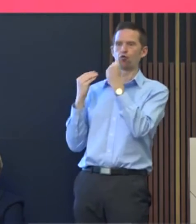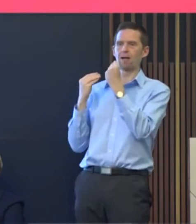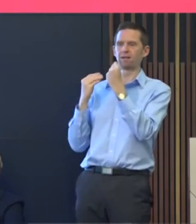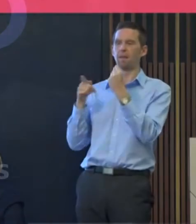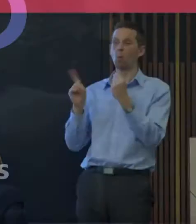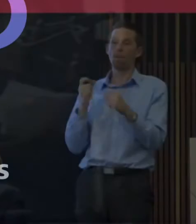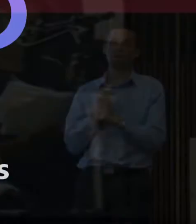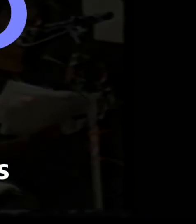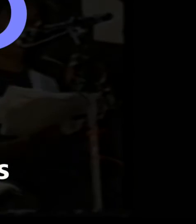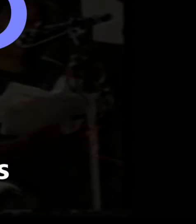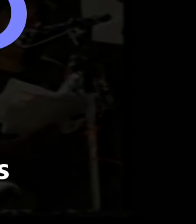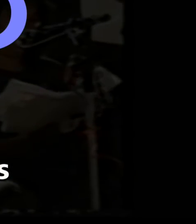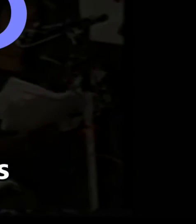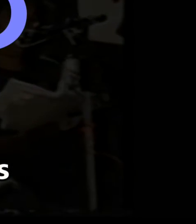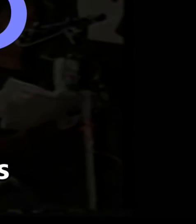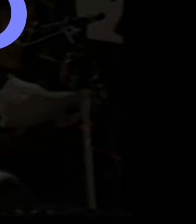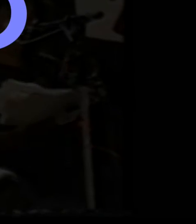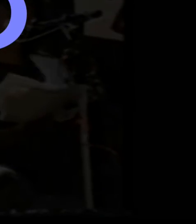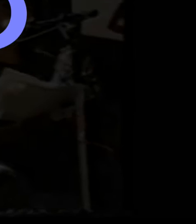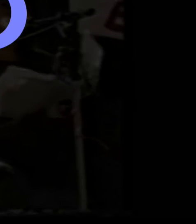it successful.